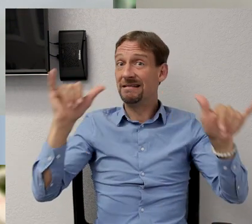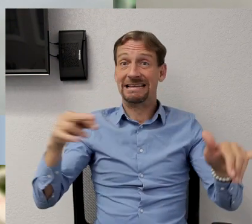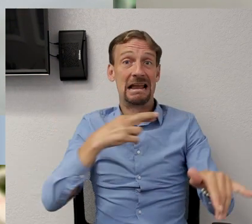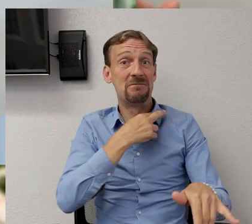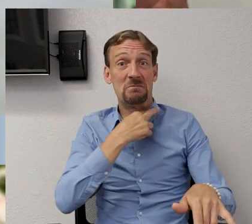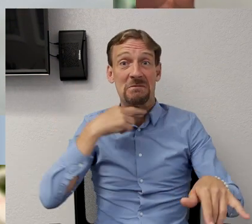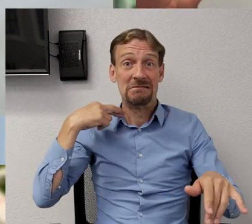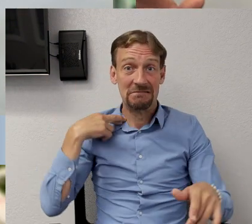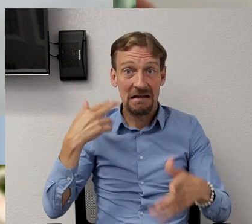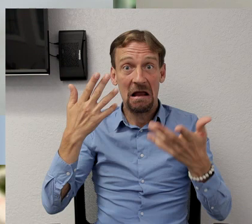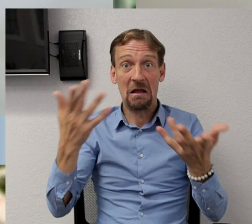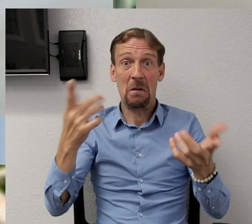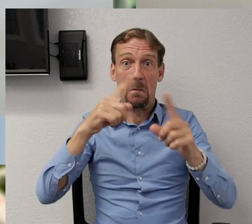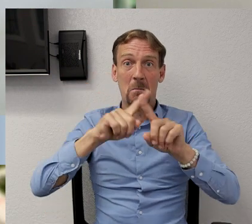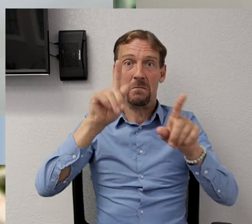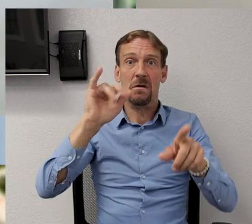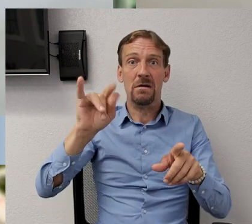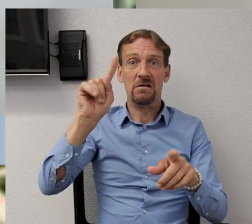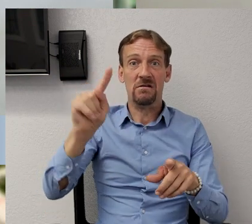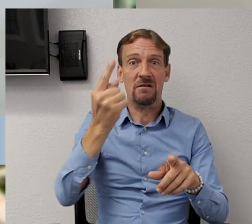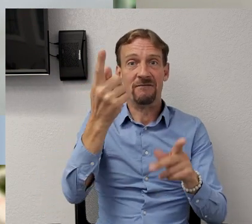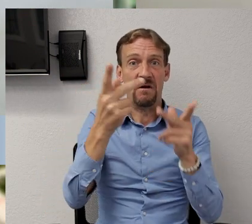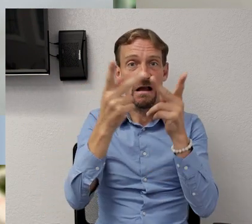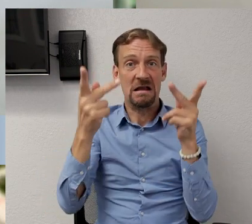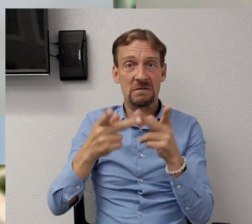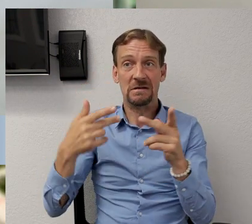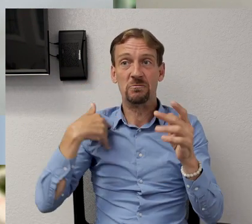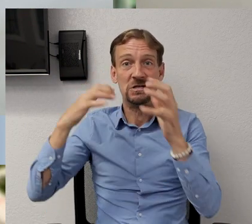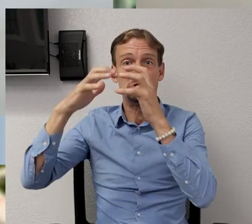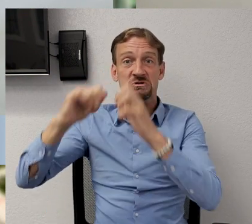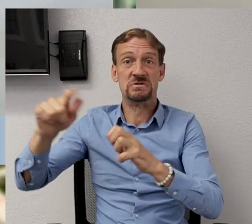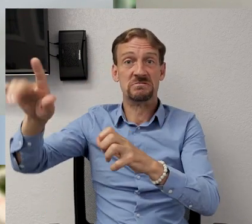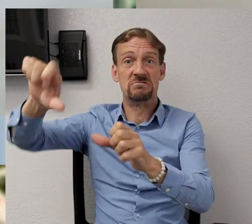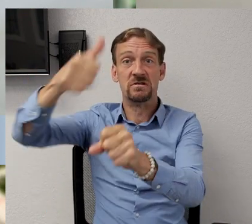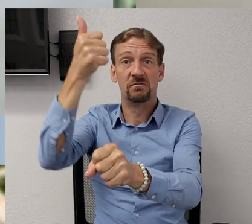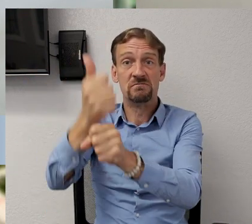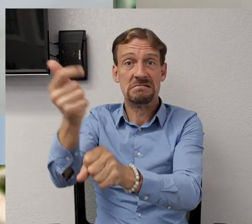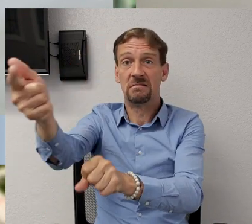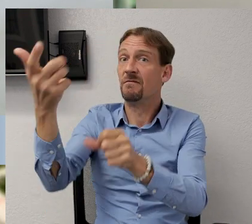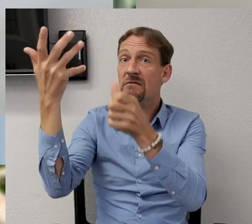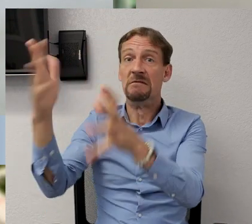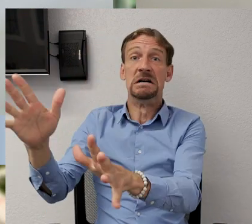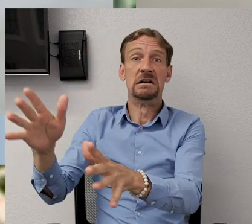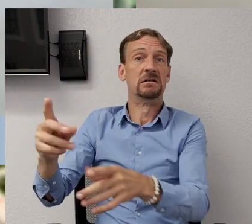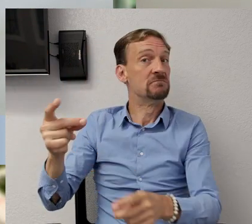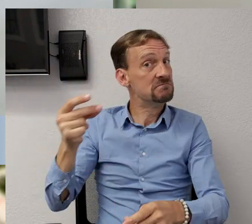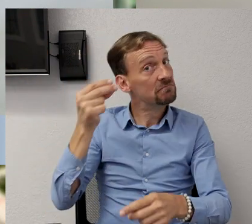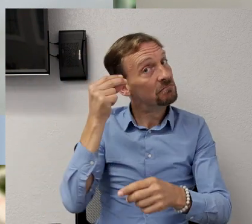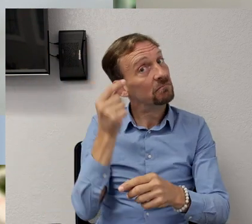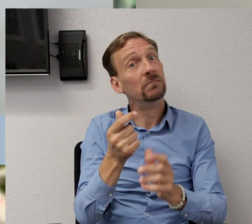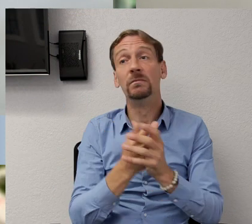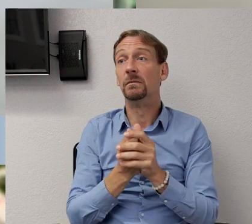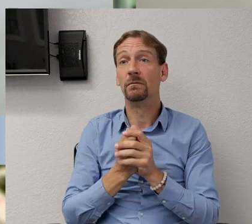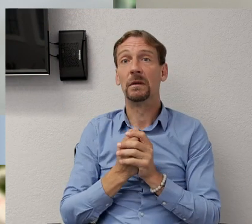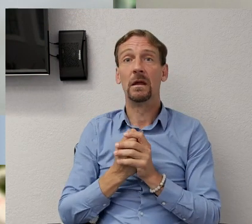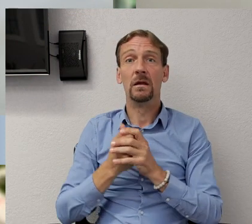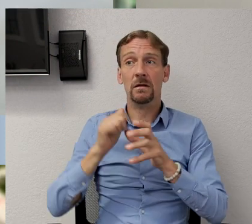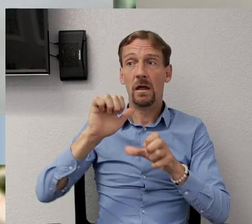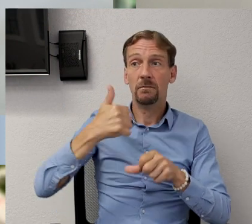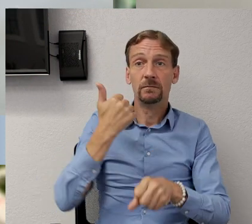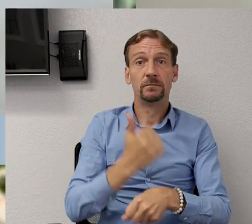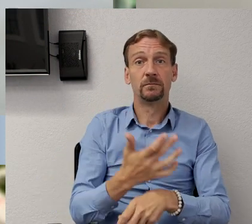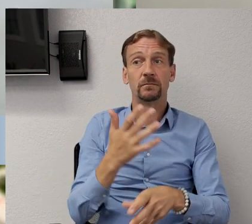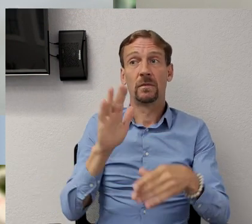factors. But that was one of the very first places that we shut it down, locked it down, immediately,